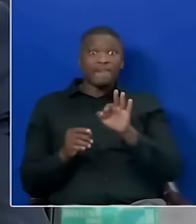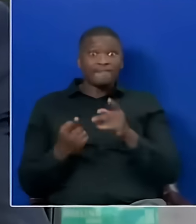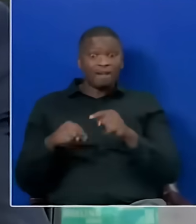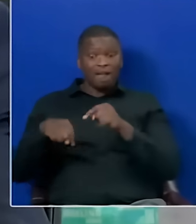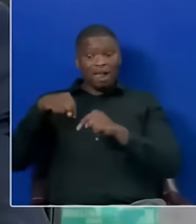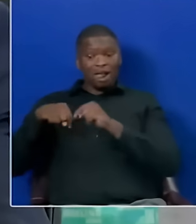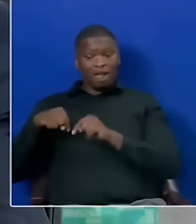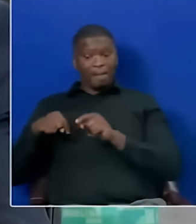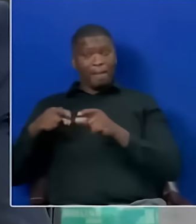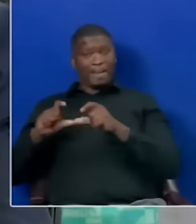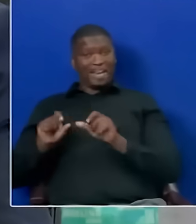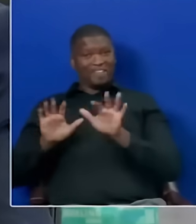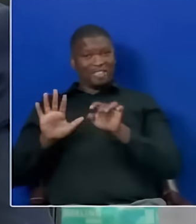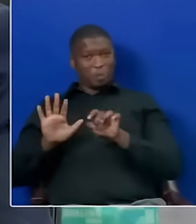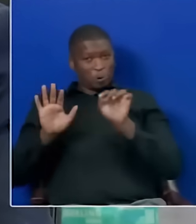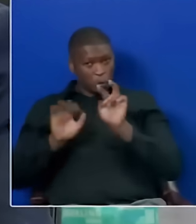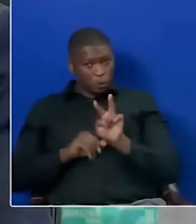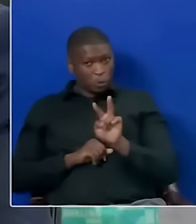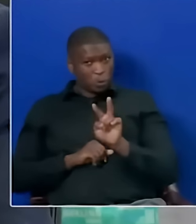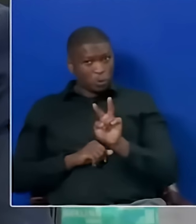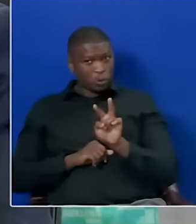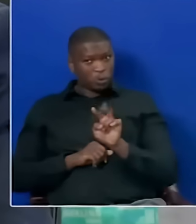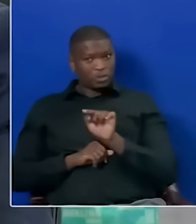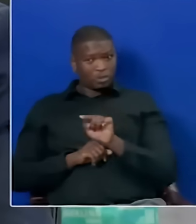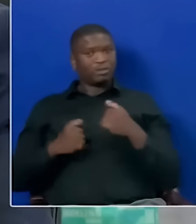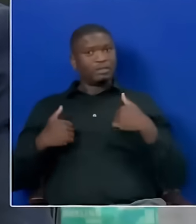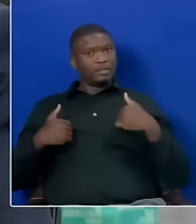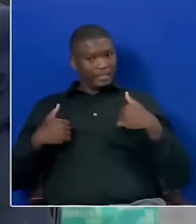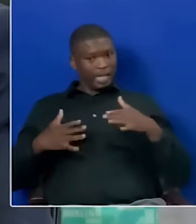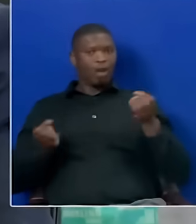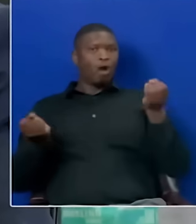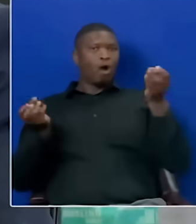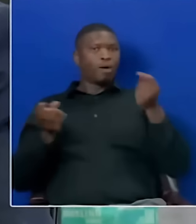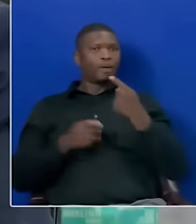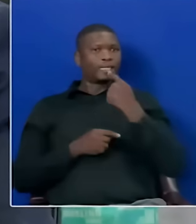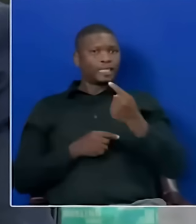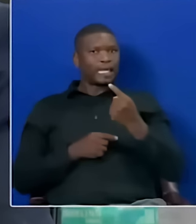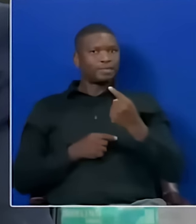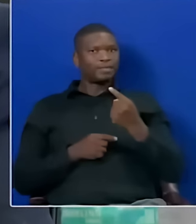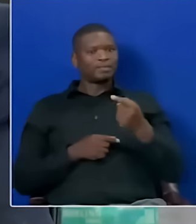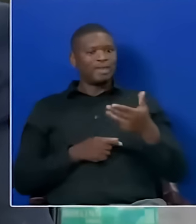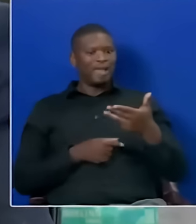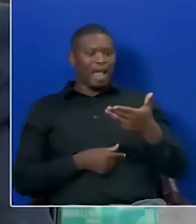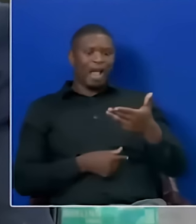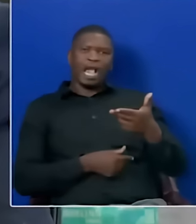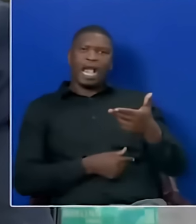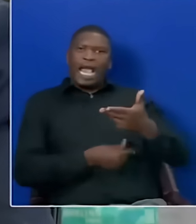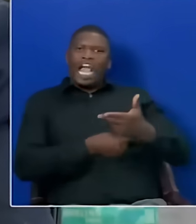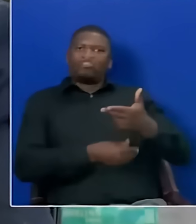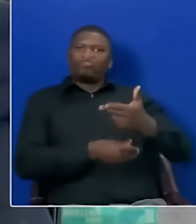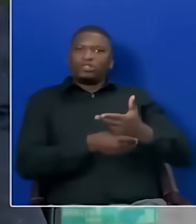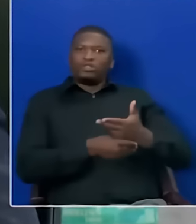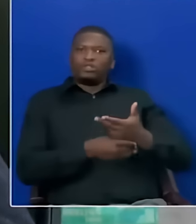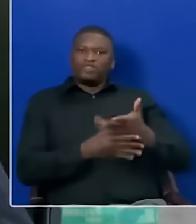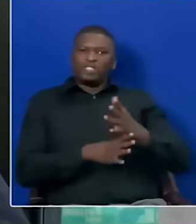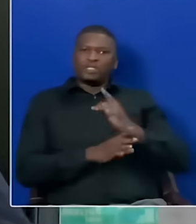10.2, he started the sentence by saying the cartridge cases mentioned in 3.4. We have